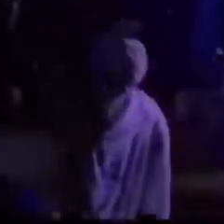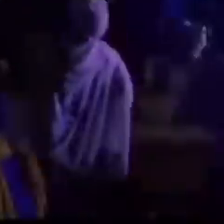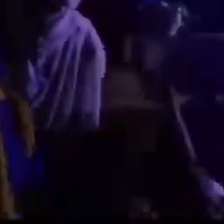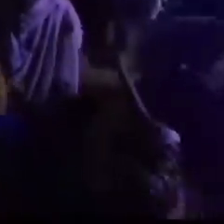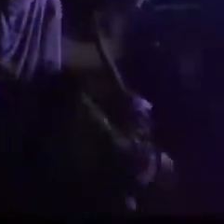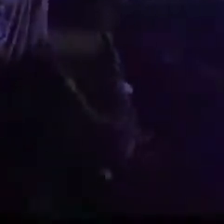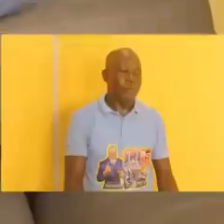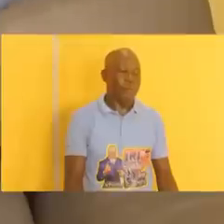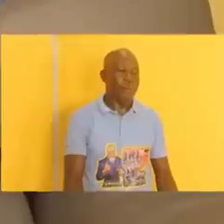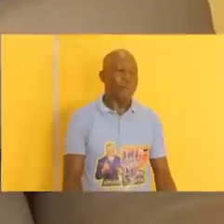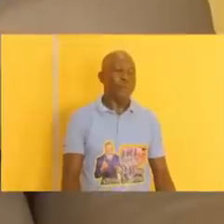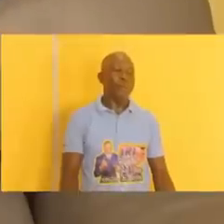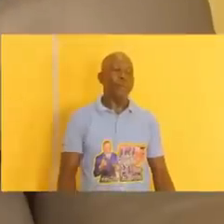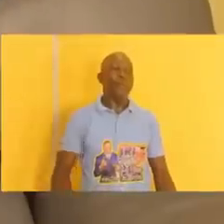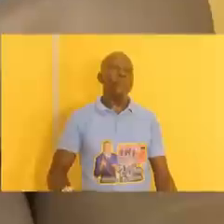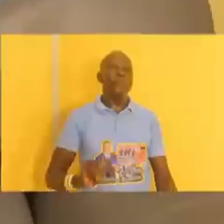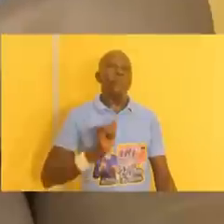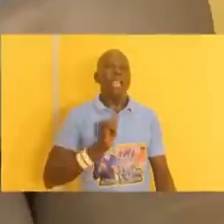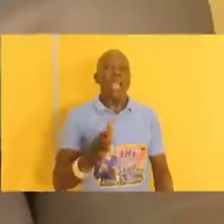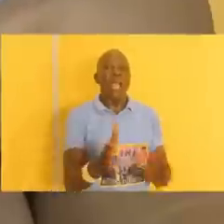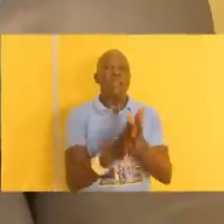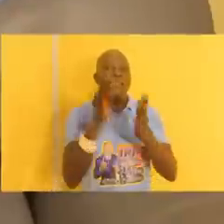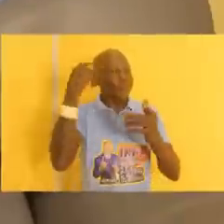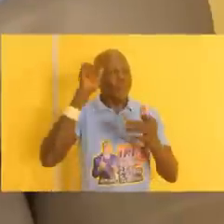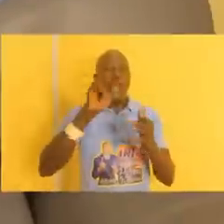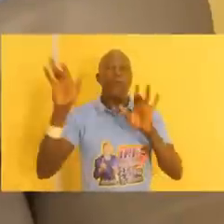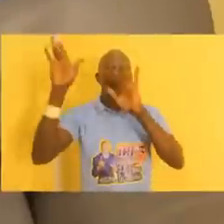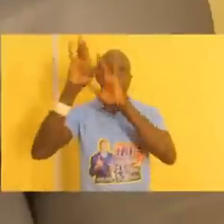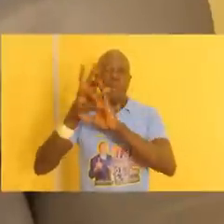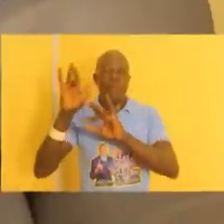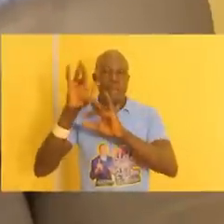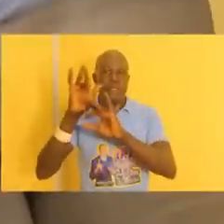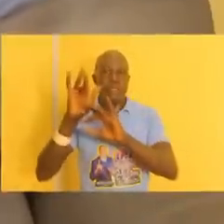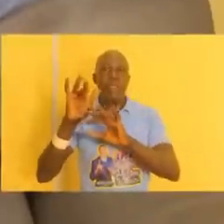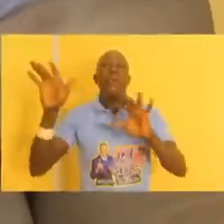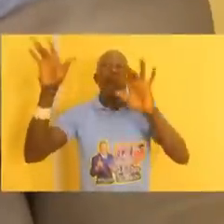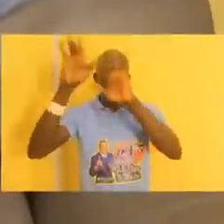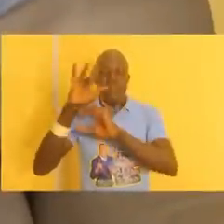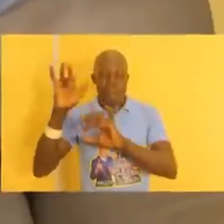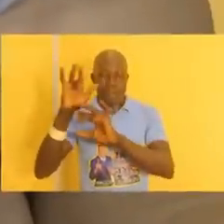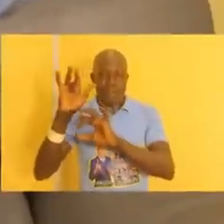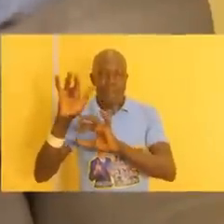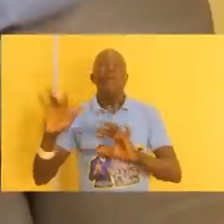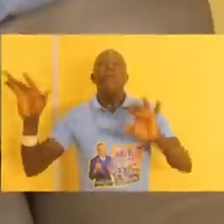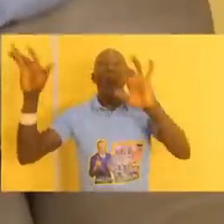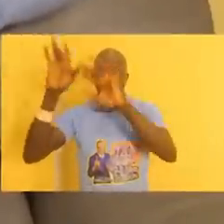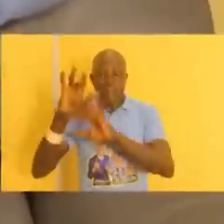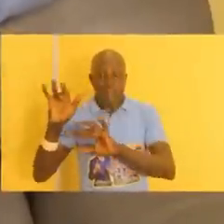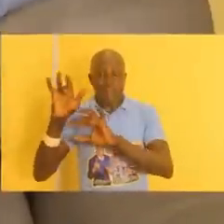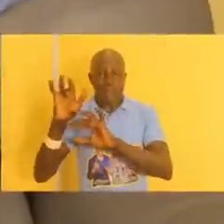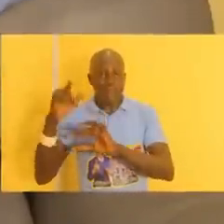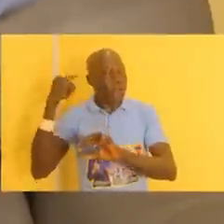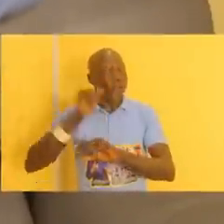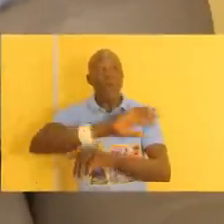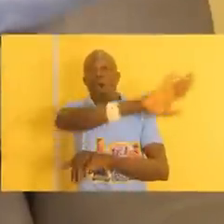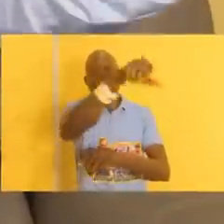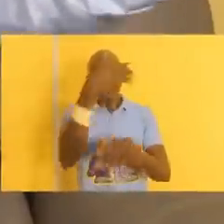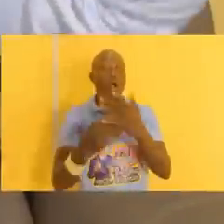erika. Mo bere fun anu. I ask for mercy. Anu. Mercy. Anu. Mercy.